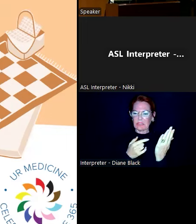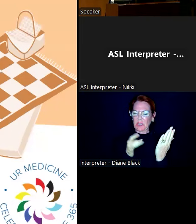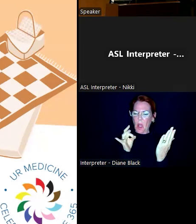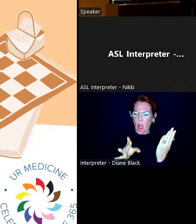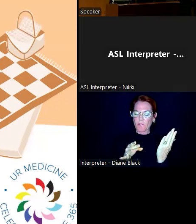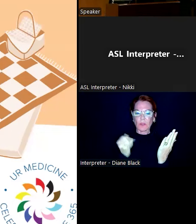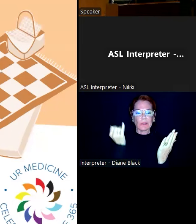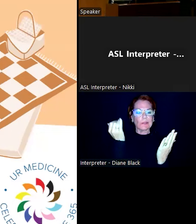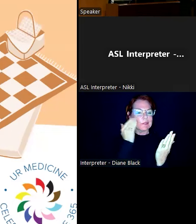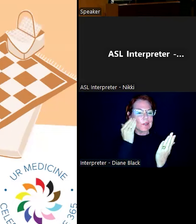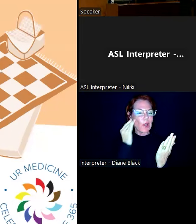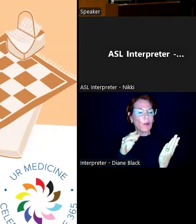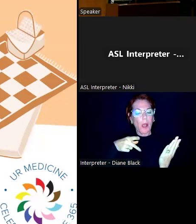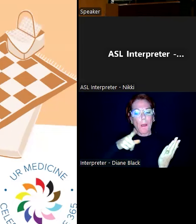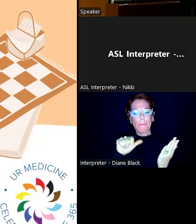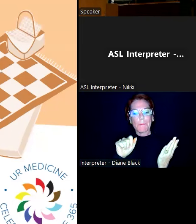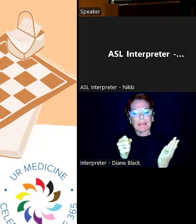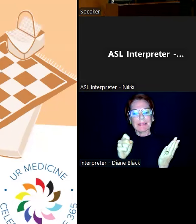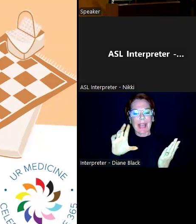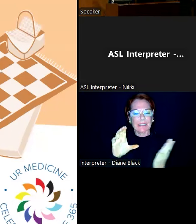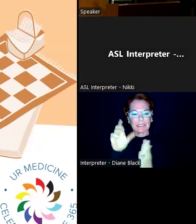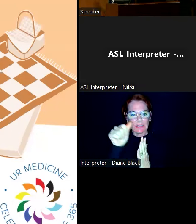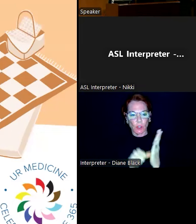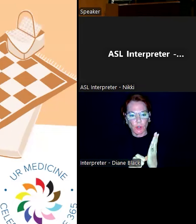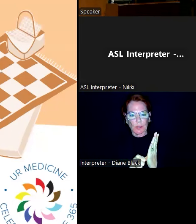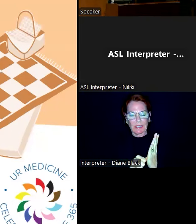some places, the way it's written on the top of it is